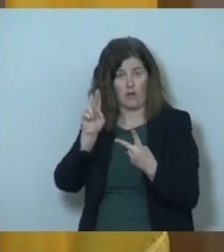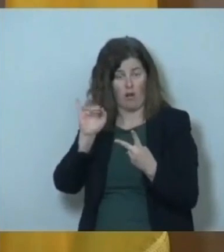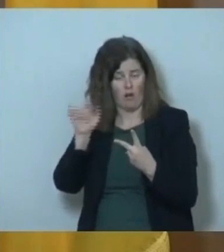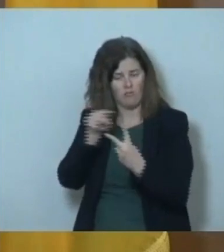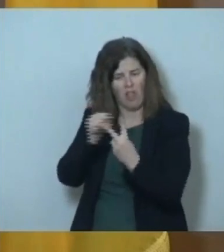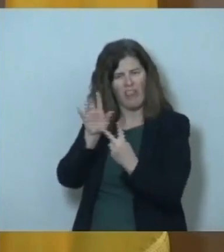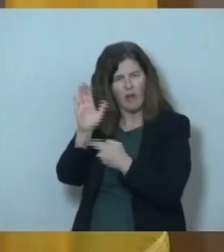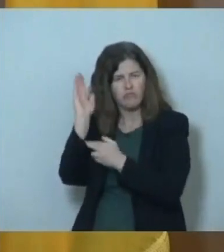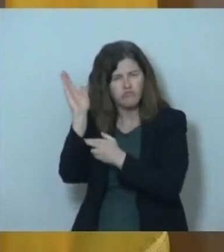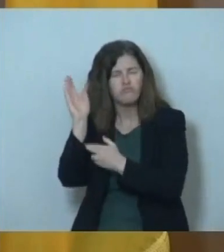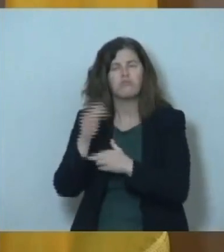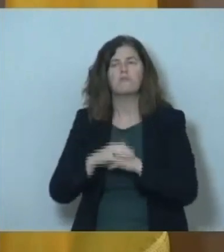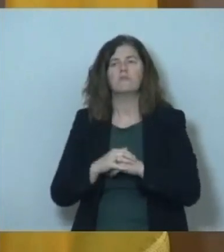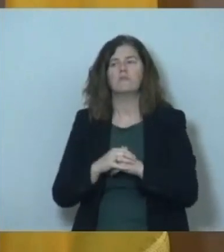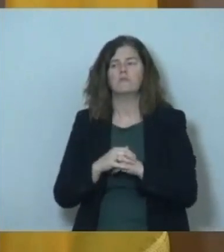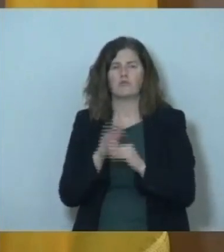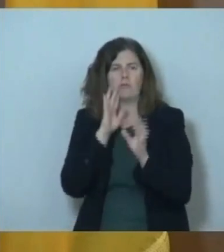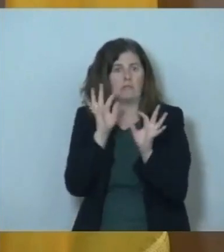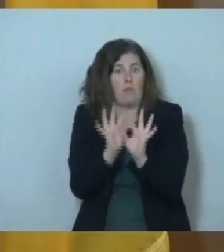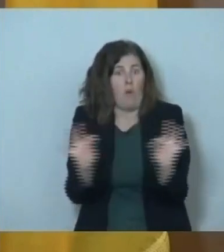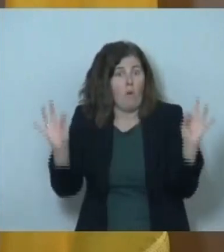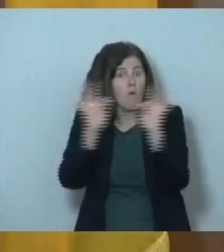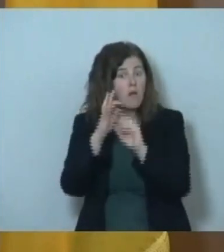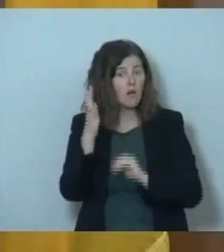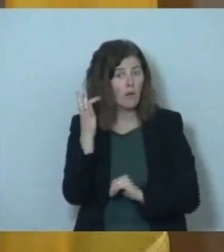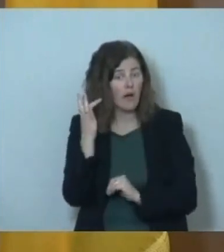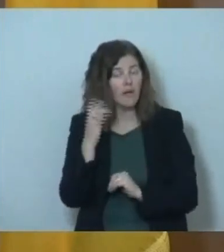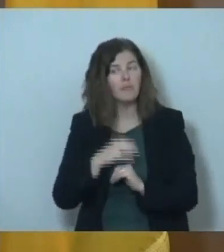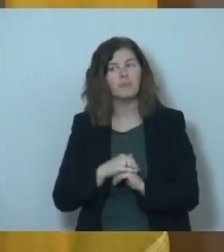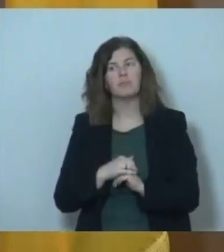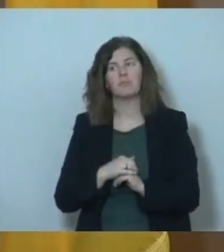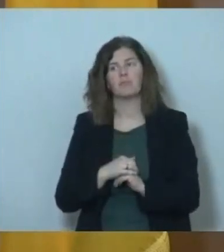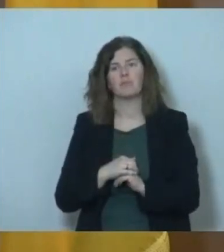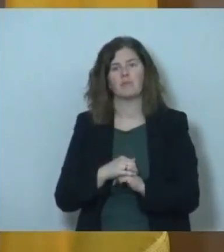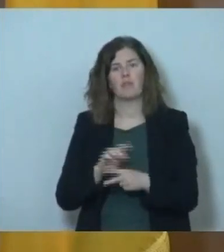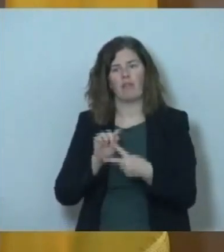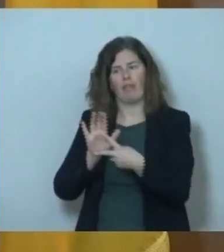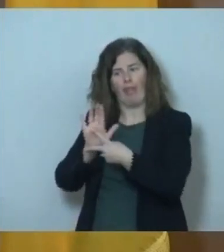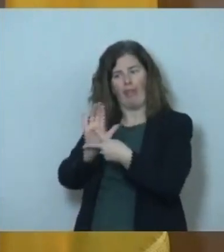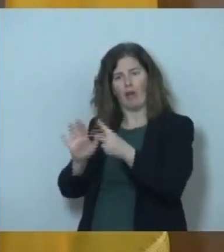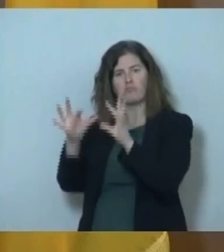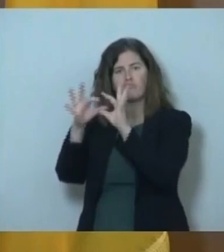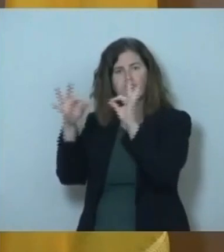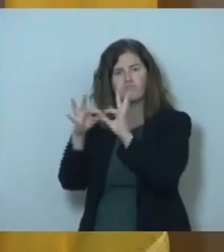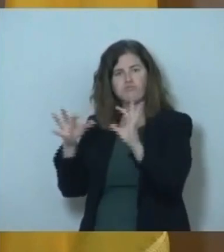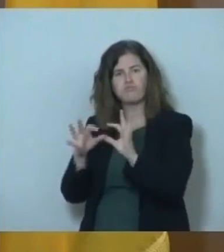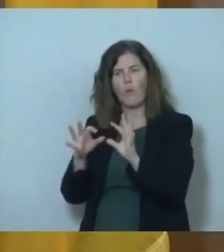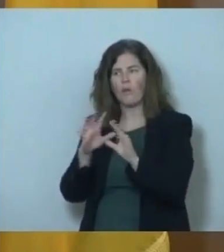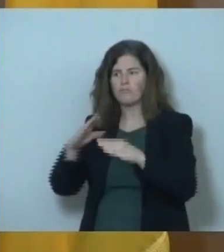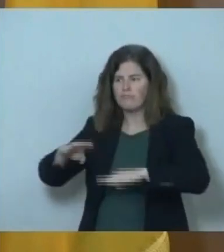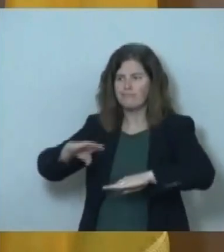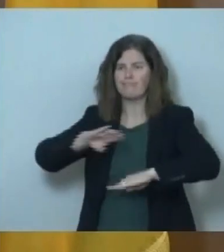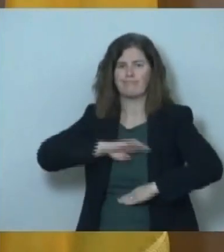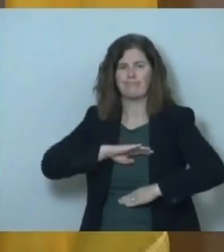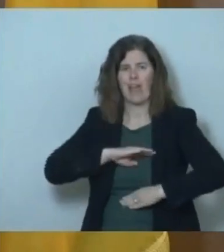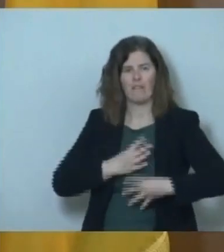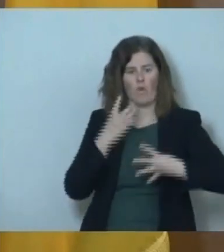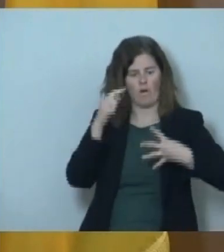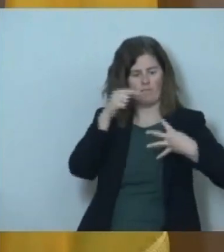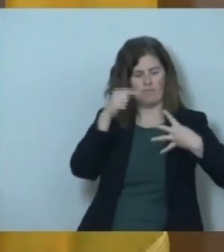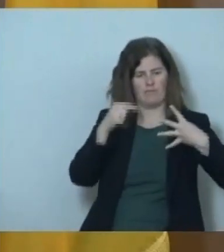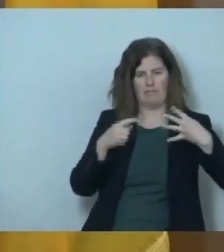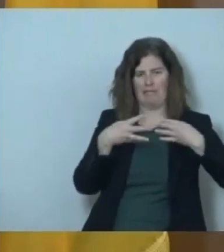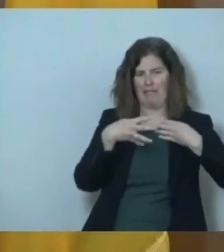when we do these press conferences are so important, because it meets that overall 4-part gating criteria, which is how we